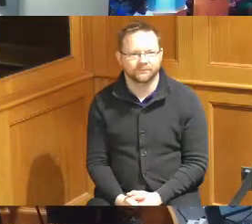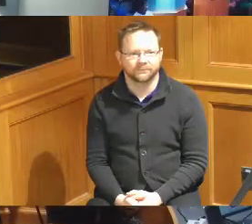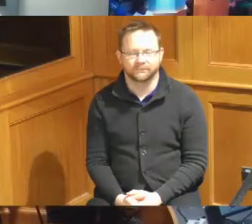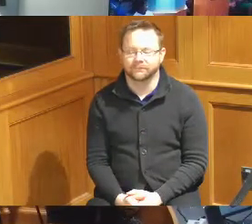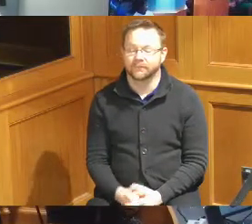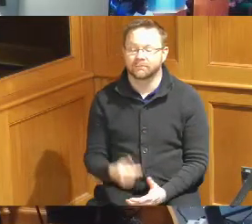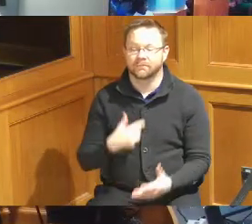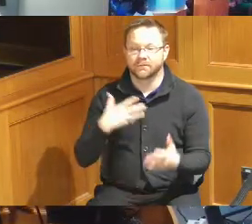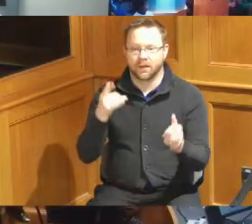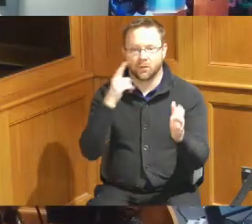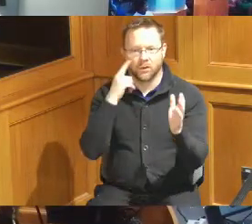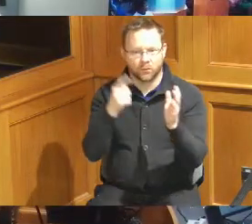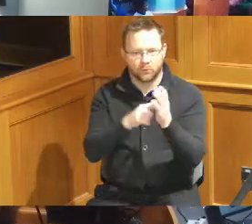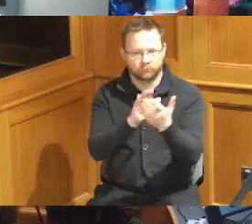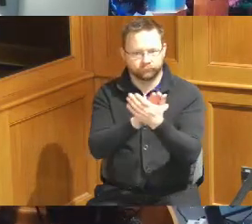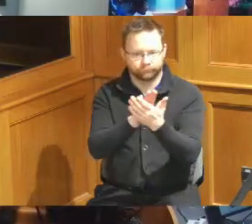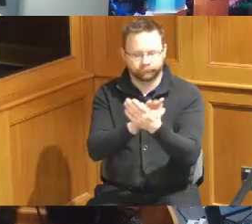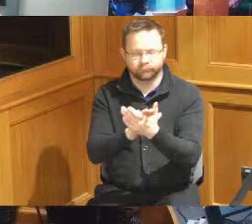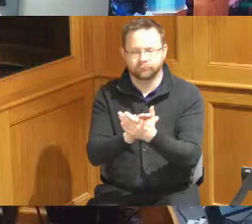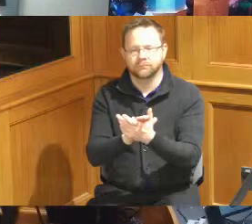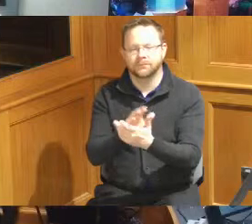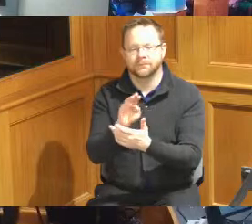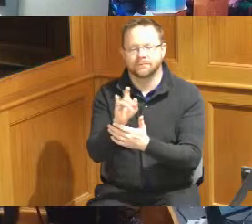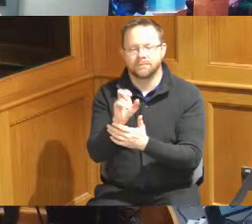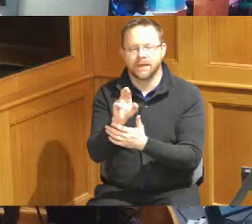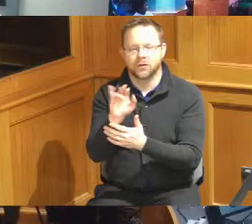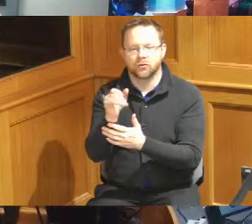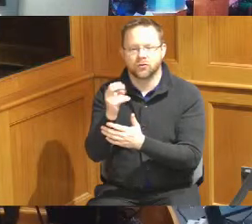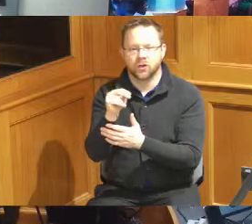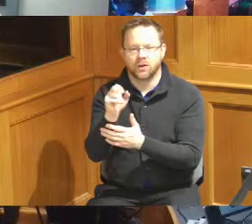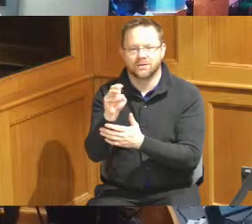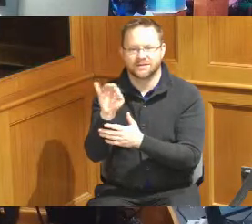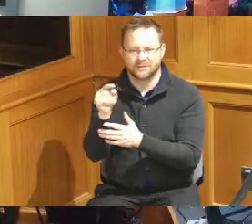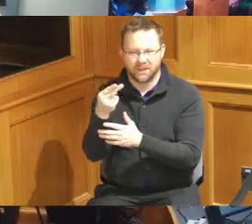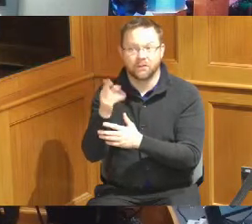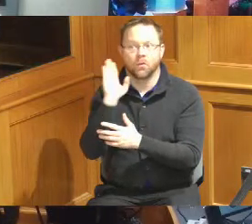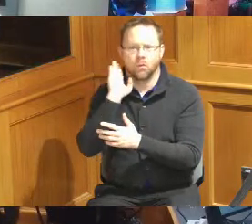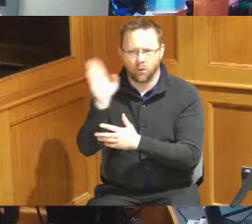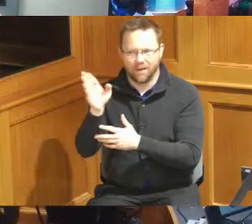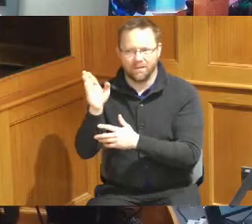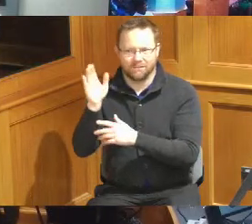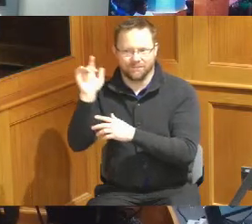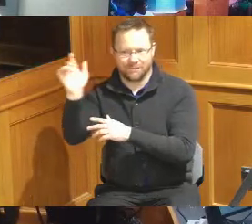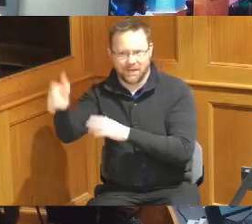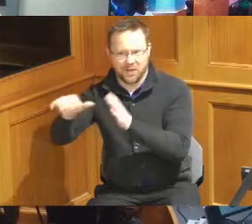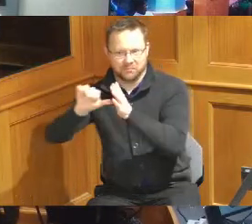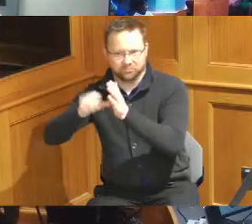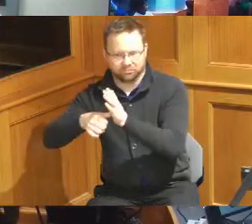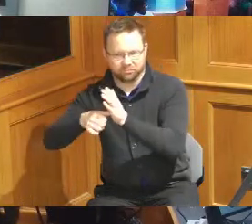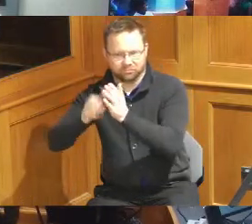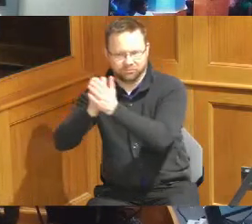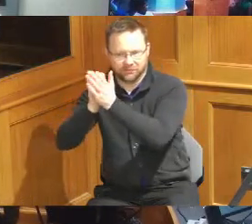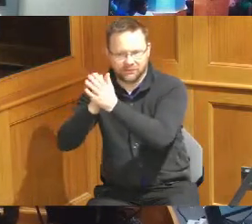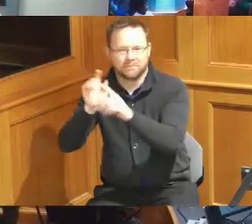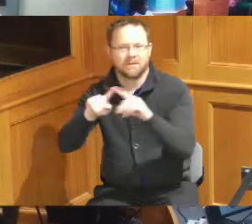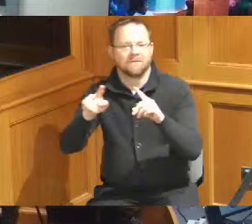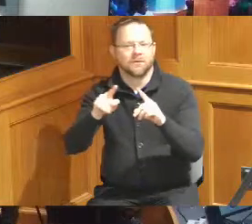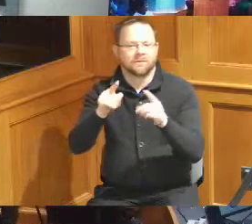I want to acknowledge Mayor John Smith, who will get a bigger acknowledgement, but he's here from the city of Silverton.